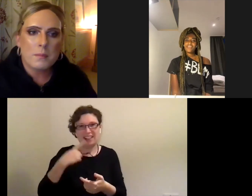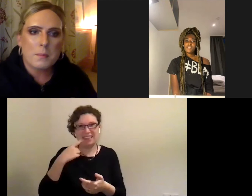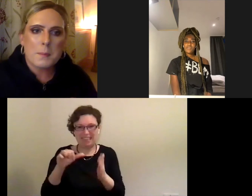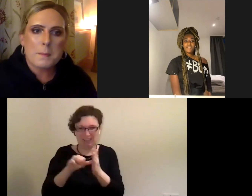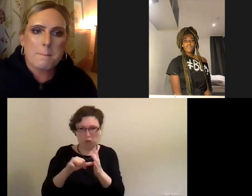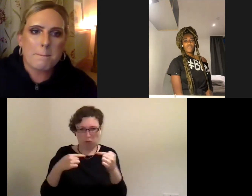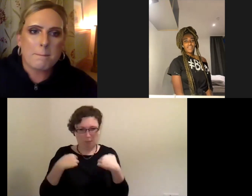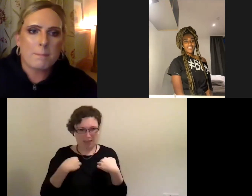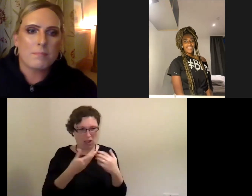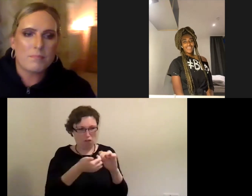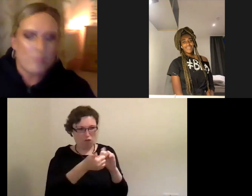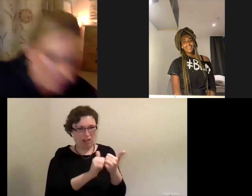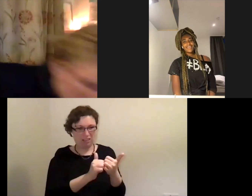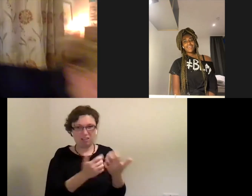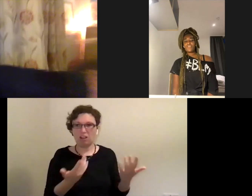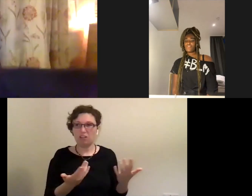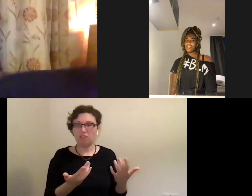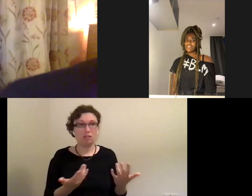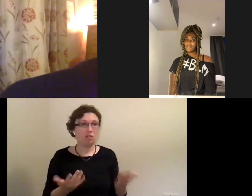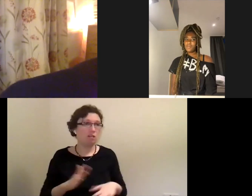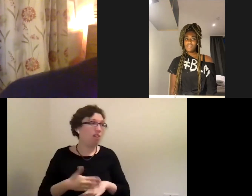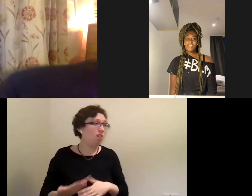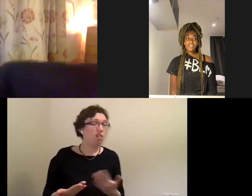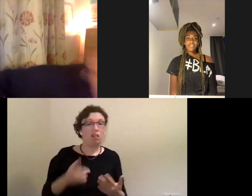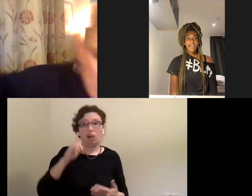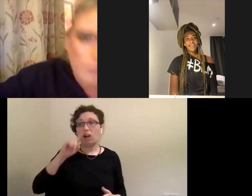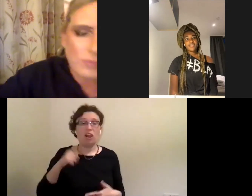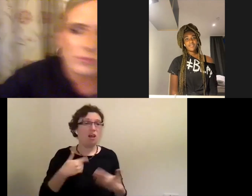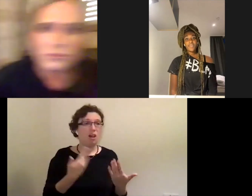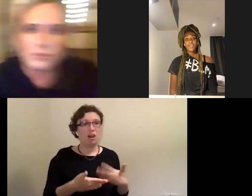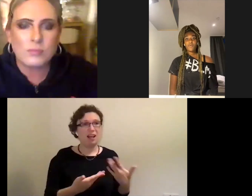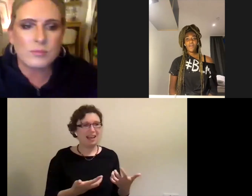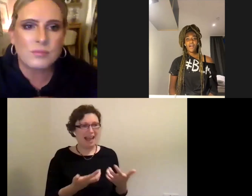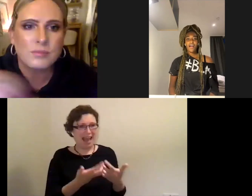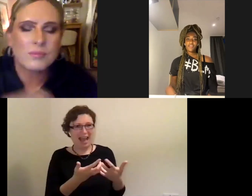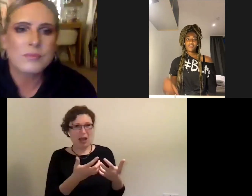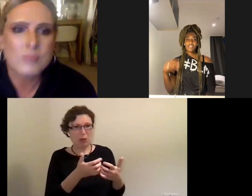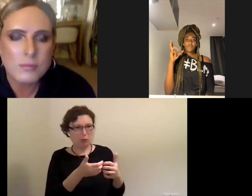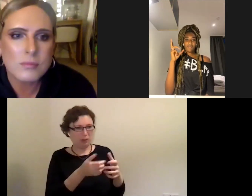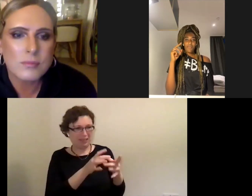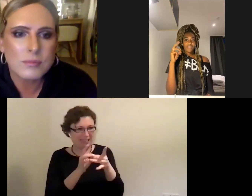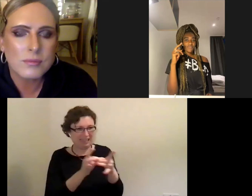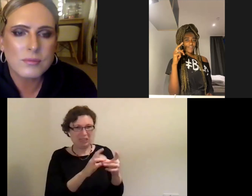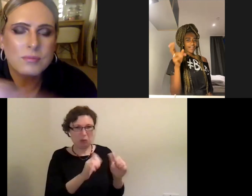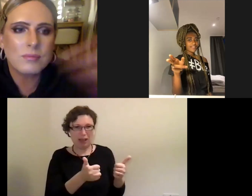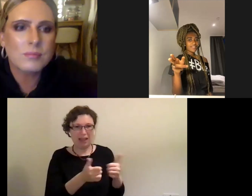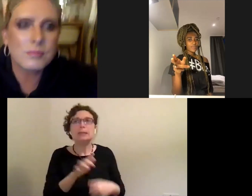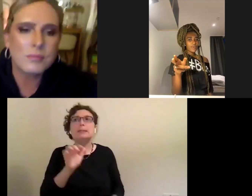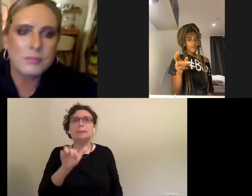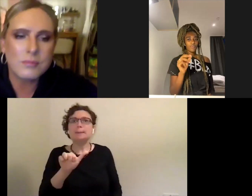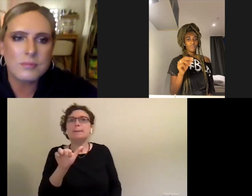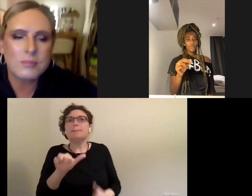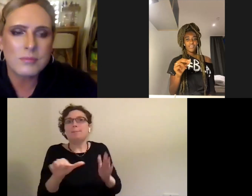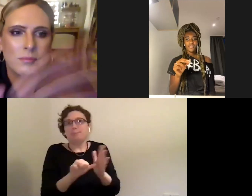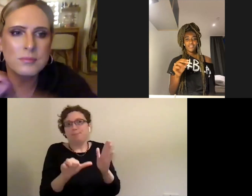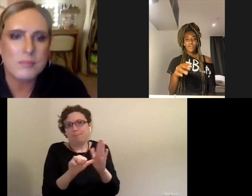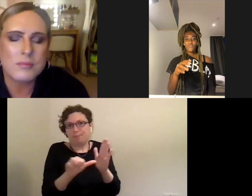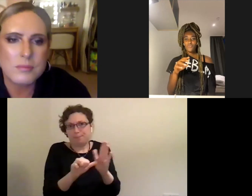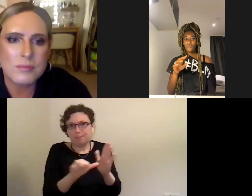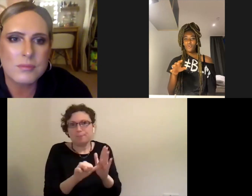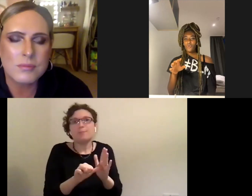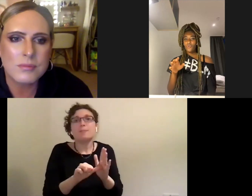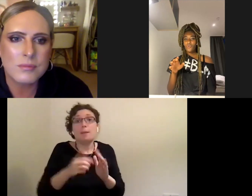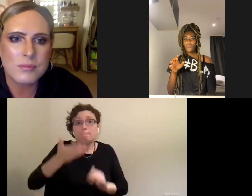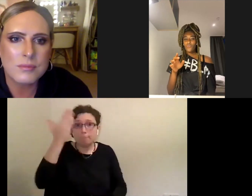Yeah, that's been really interesting, because there's people that I considered best friends before this that